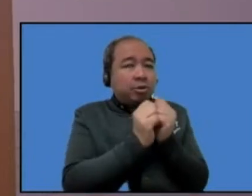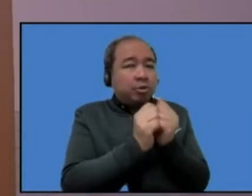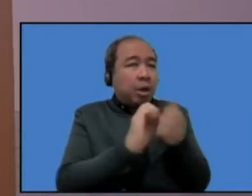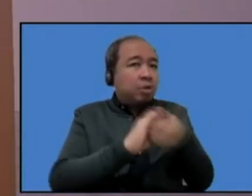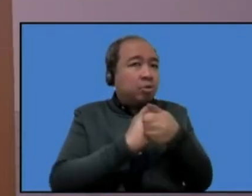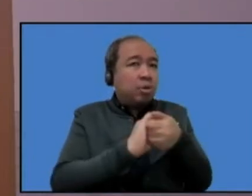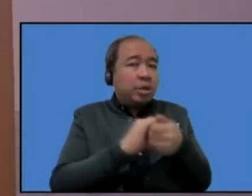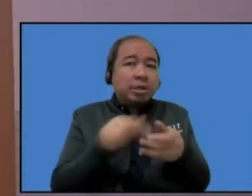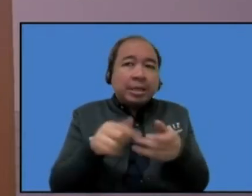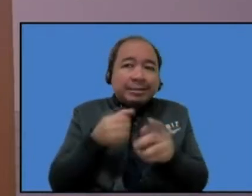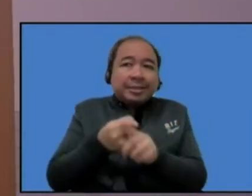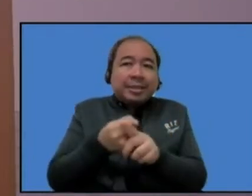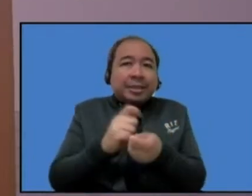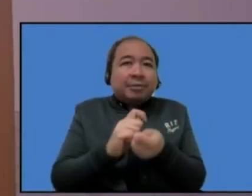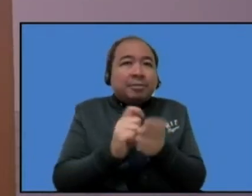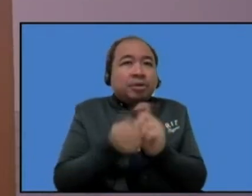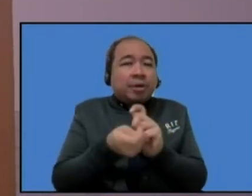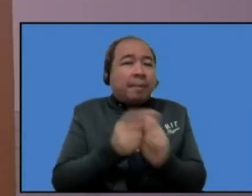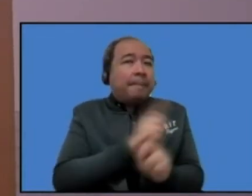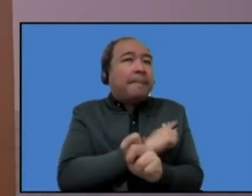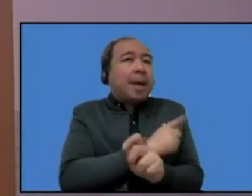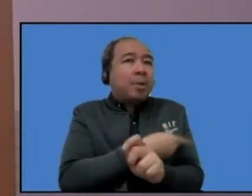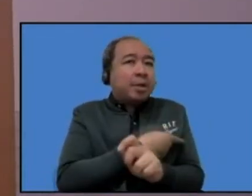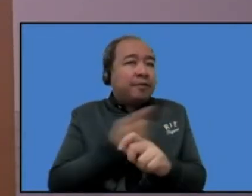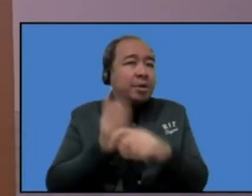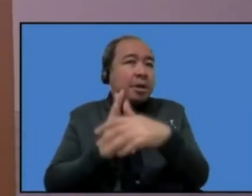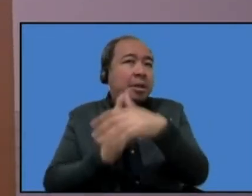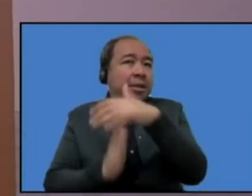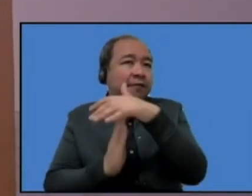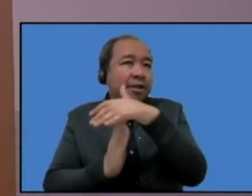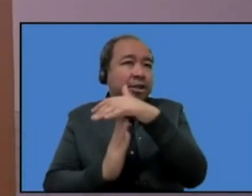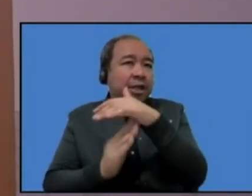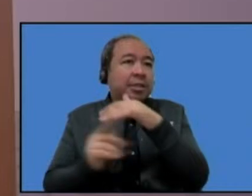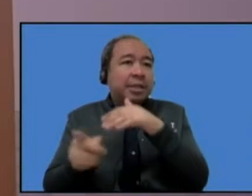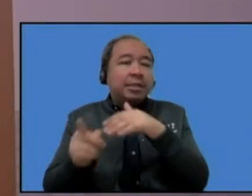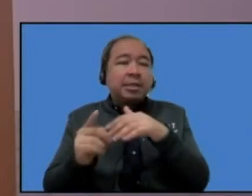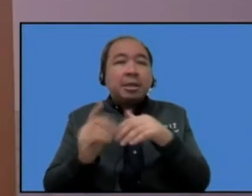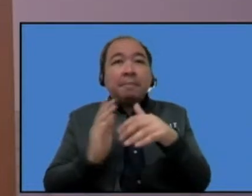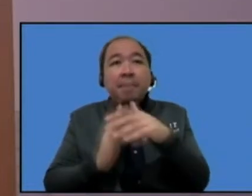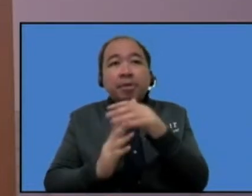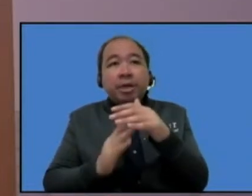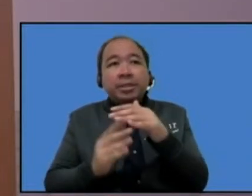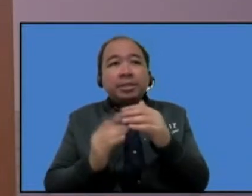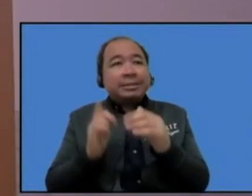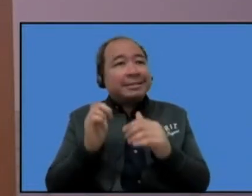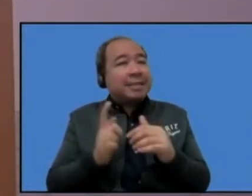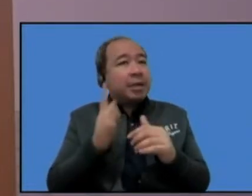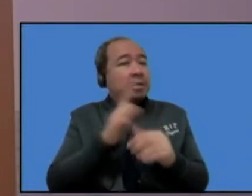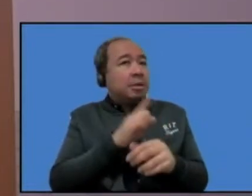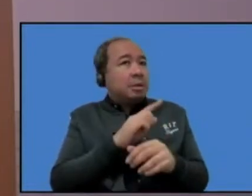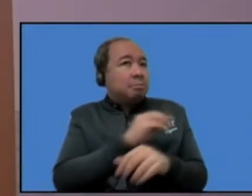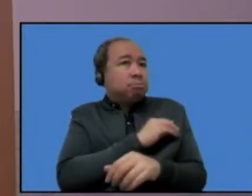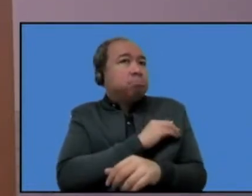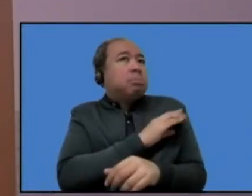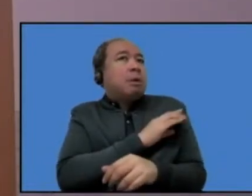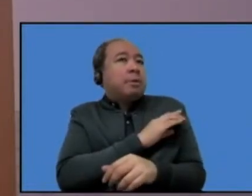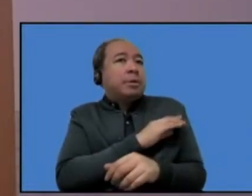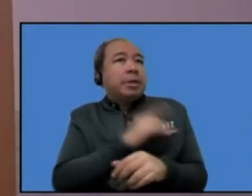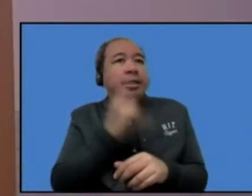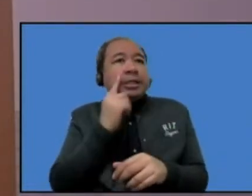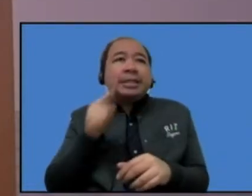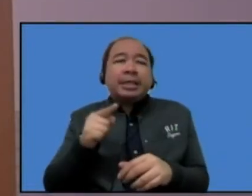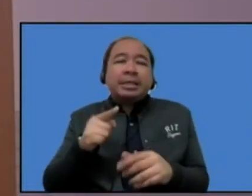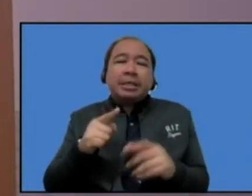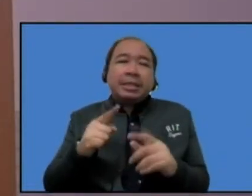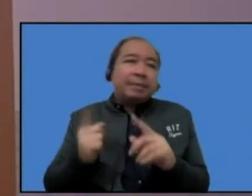power differential for migrants, in which migrants start getting power. And I think that is an important priority. I will